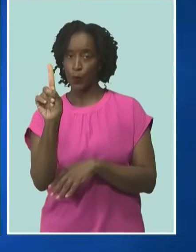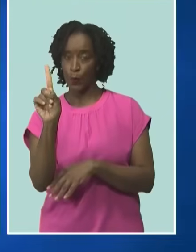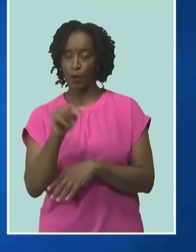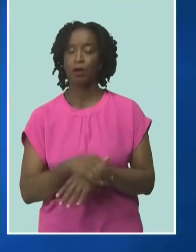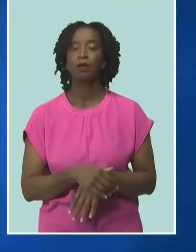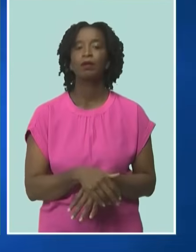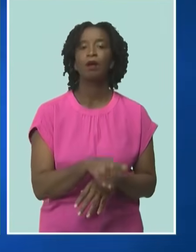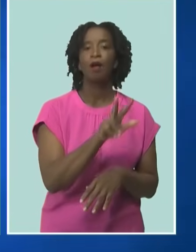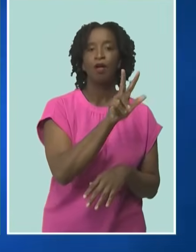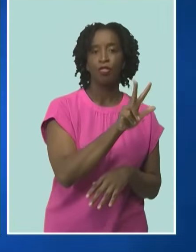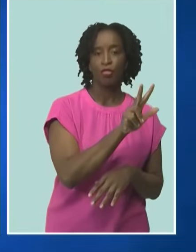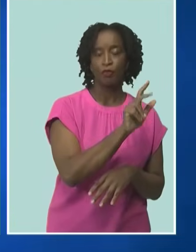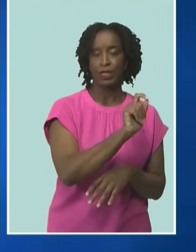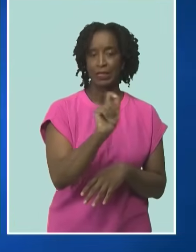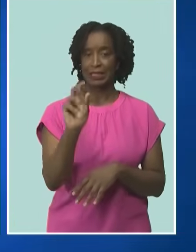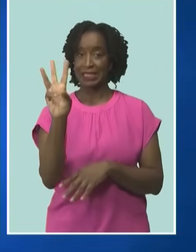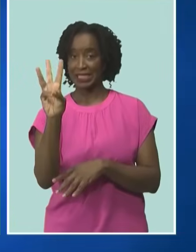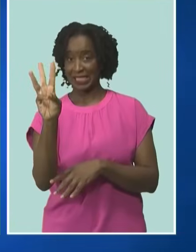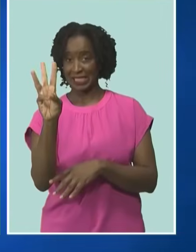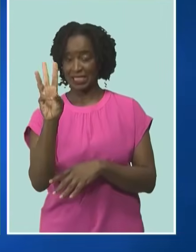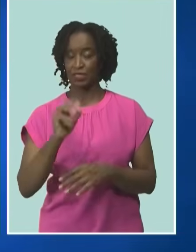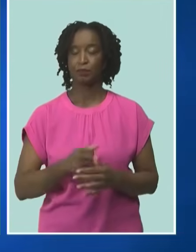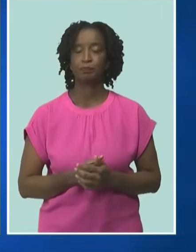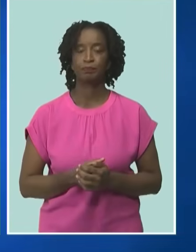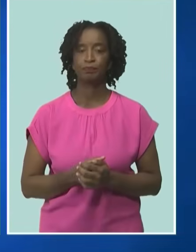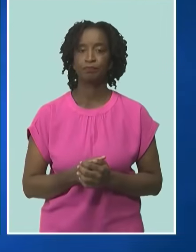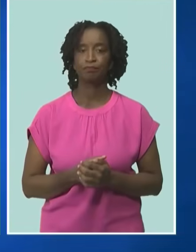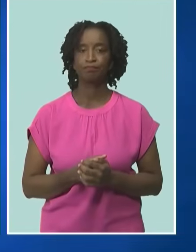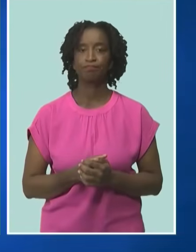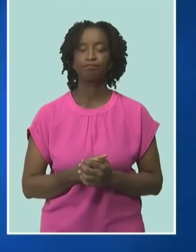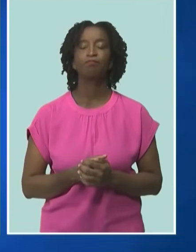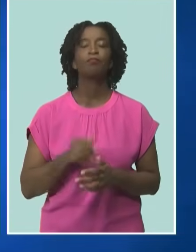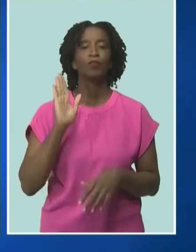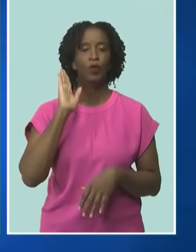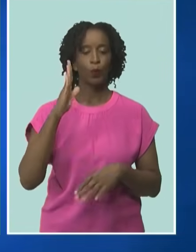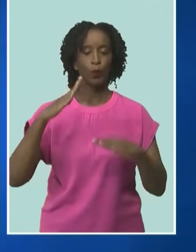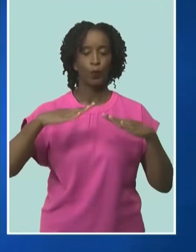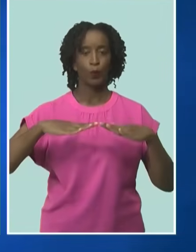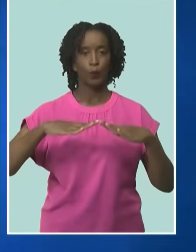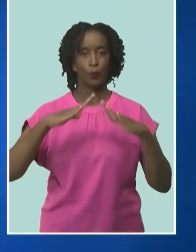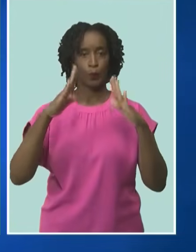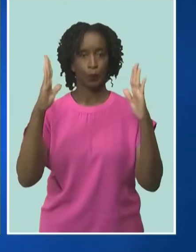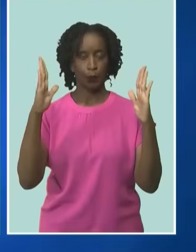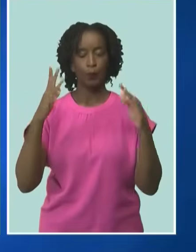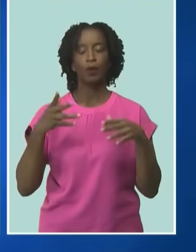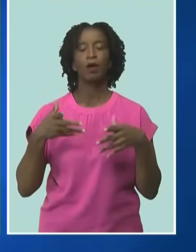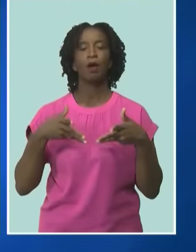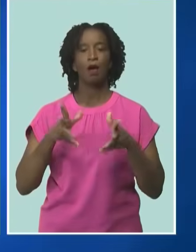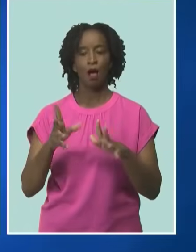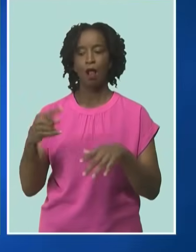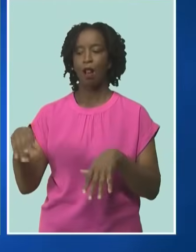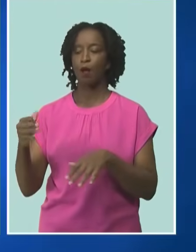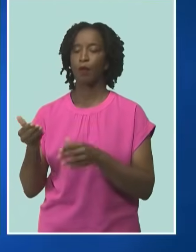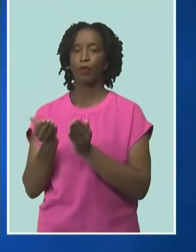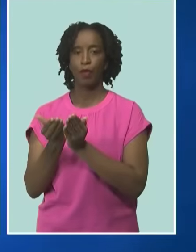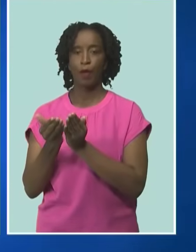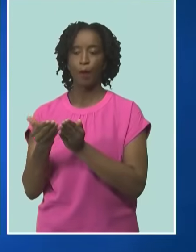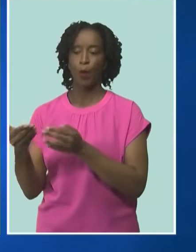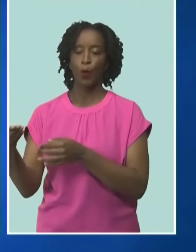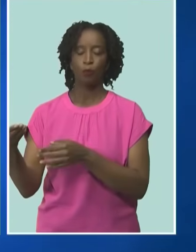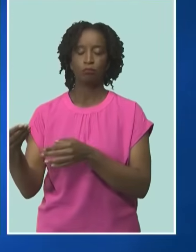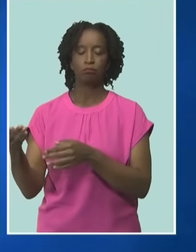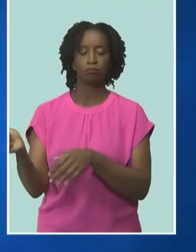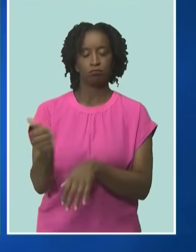3 p.m. to 6 p.m. During these times, the bridge will remain open to allow sailing vessels to pass through the careenage. After